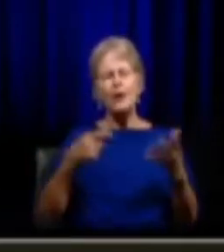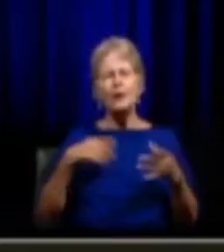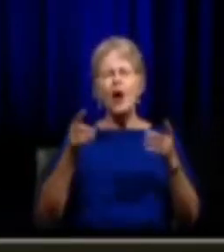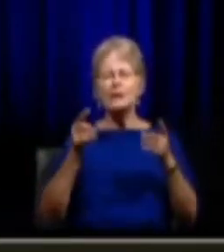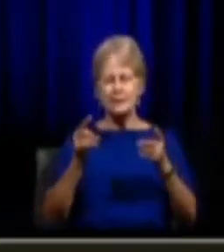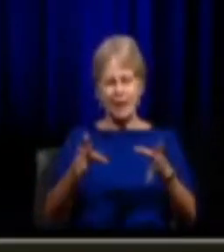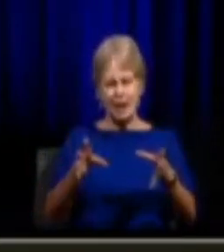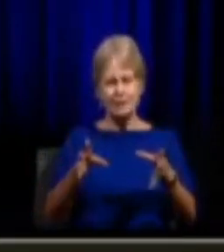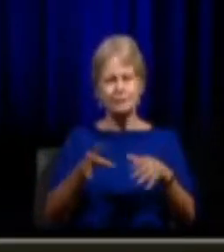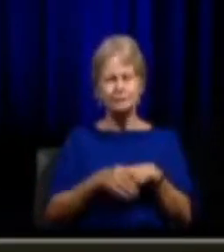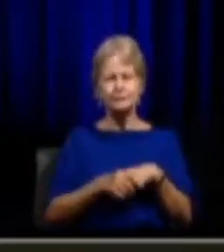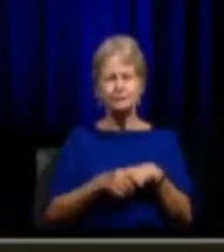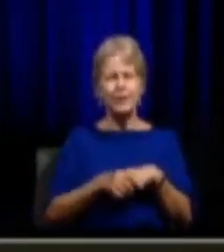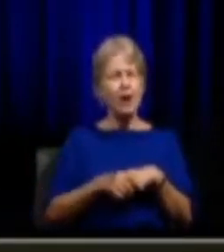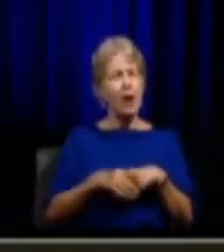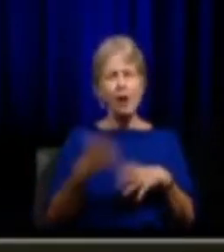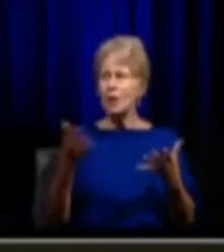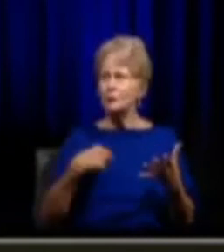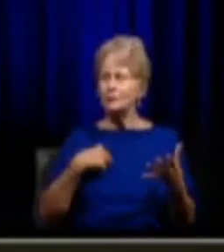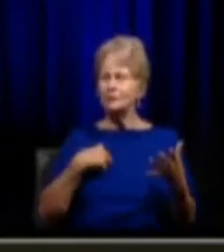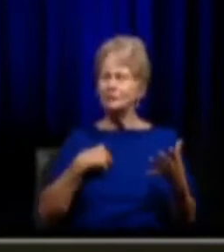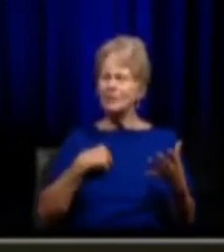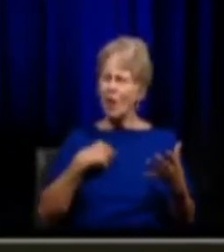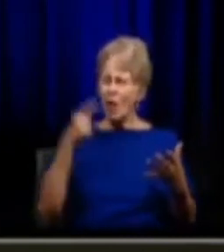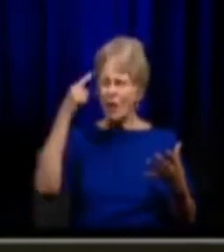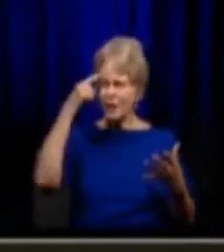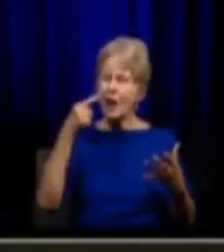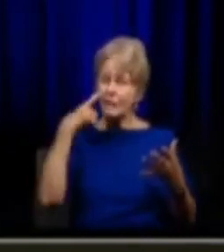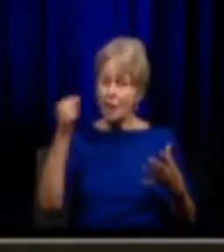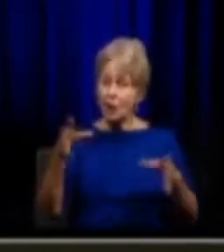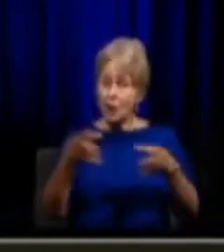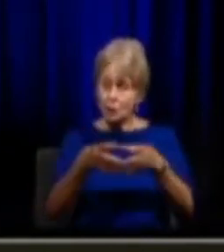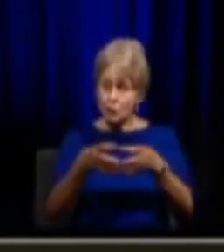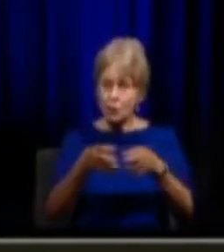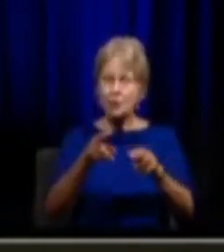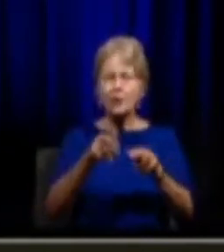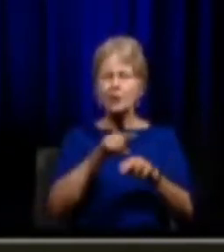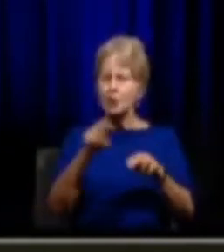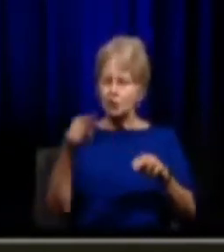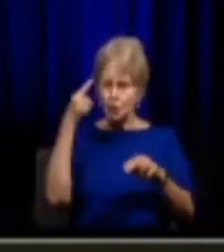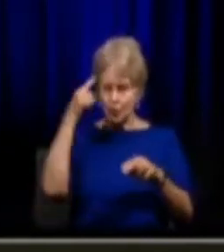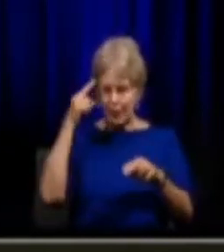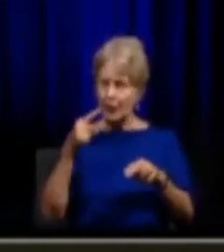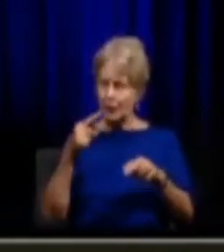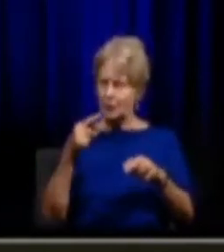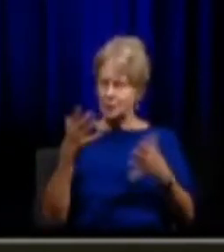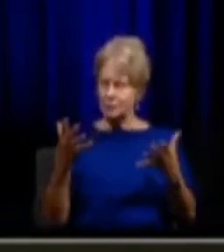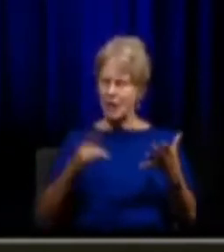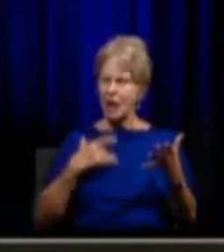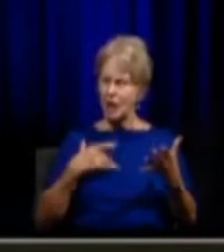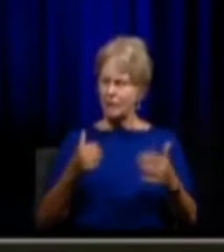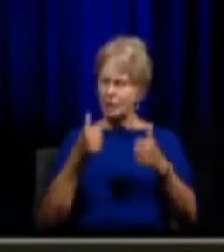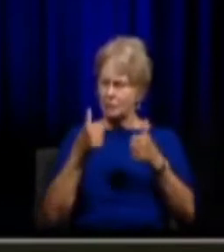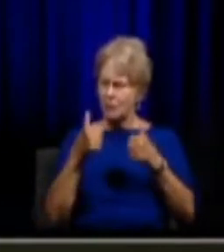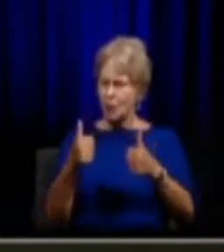you find a group of people that you feel like is living for a noble cause and join them.